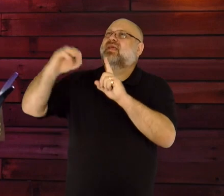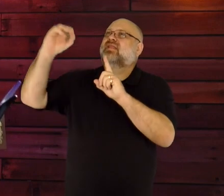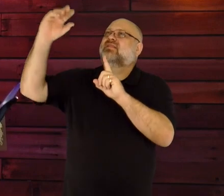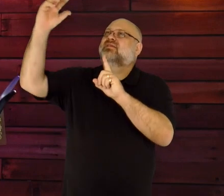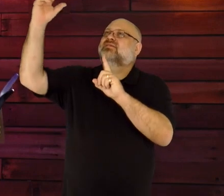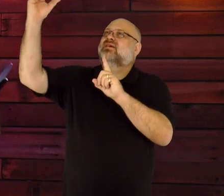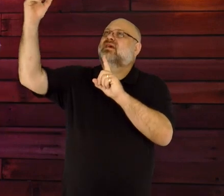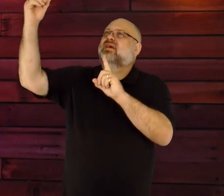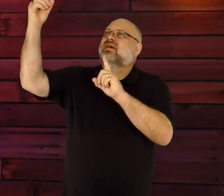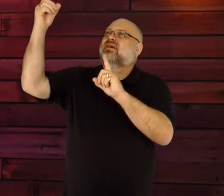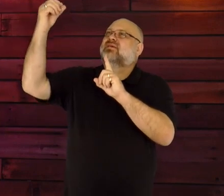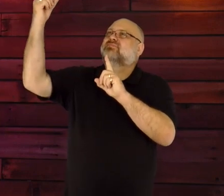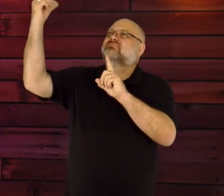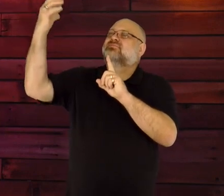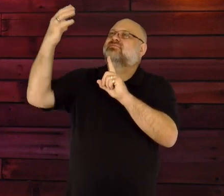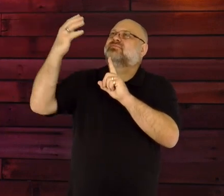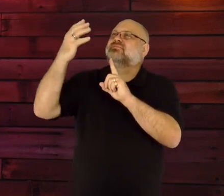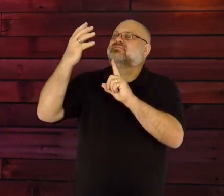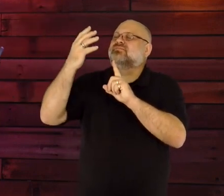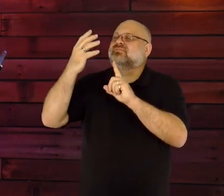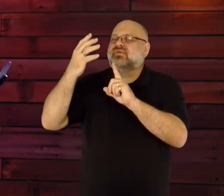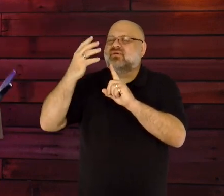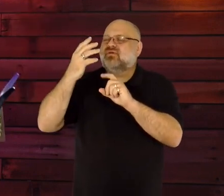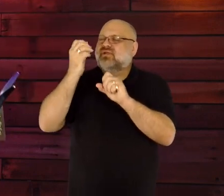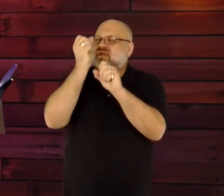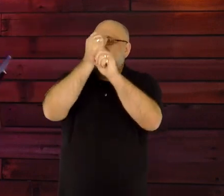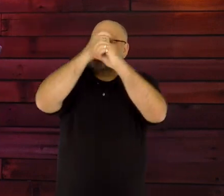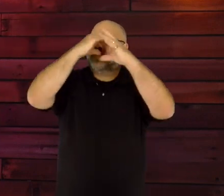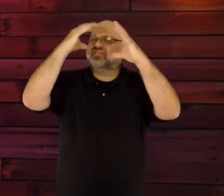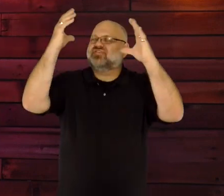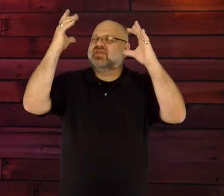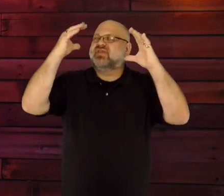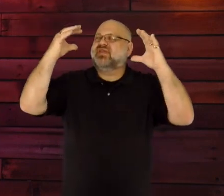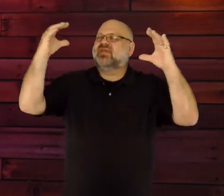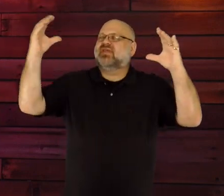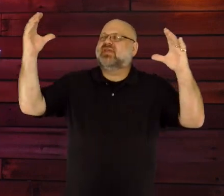standing in the sun. I can only